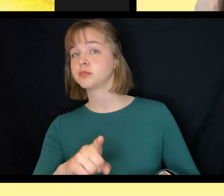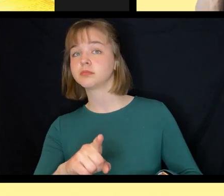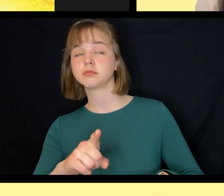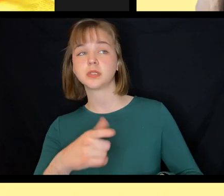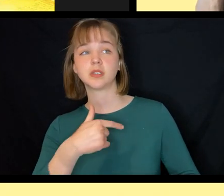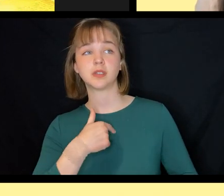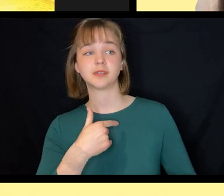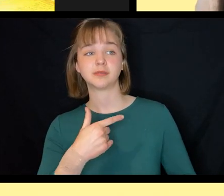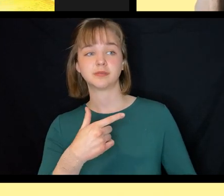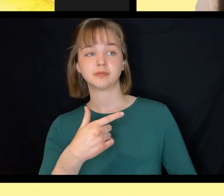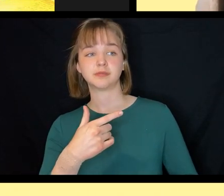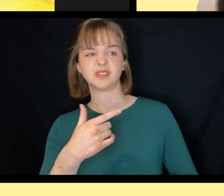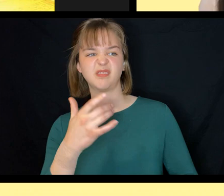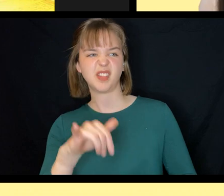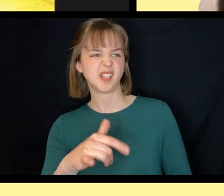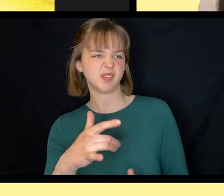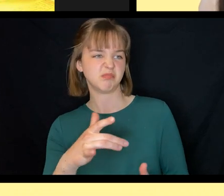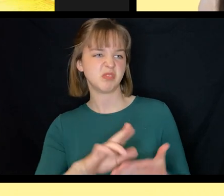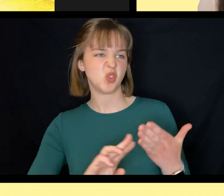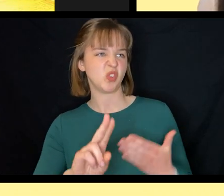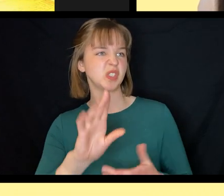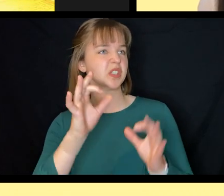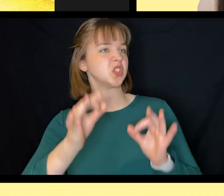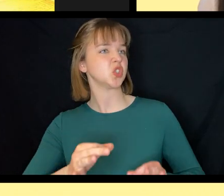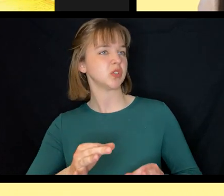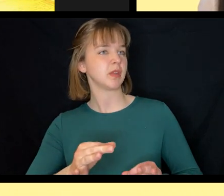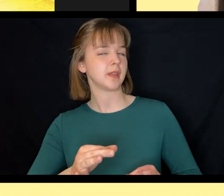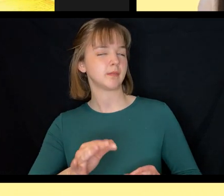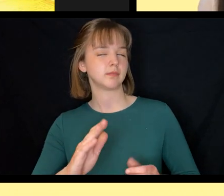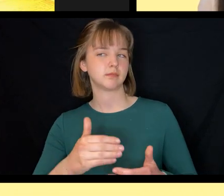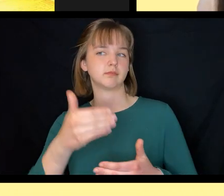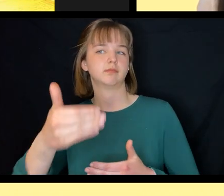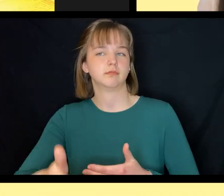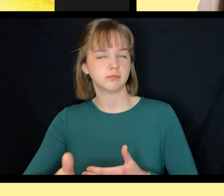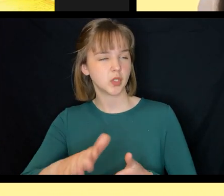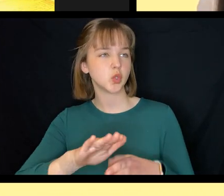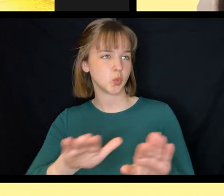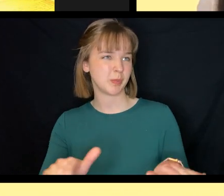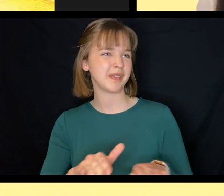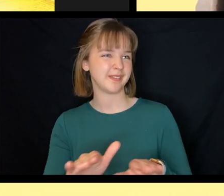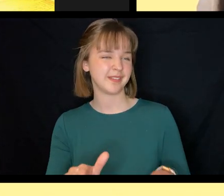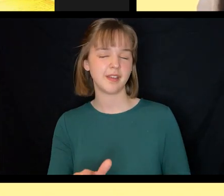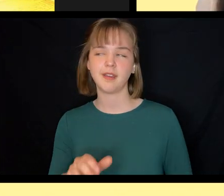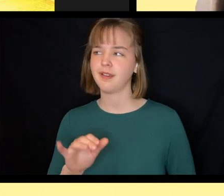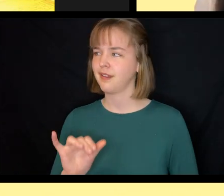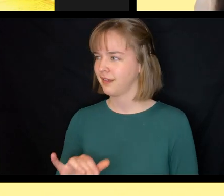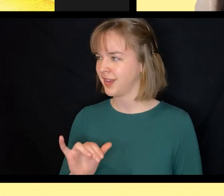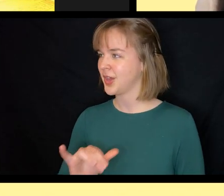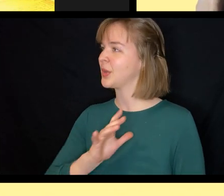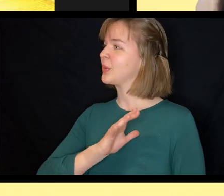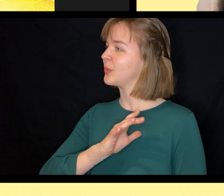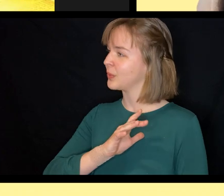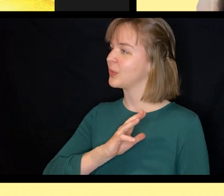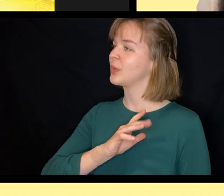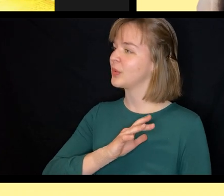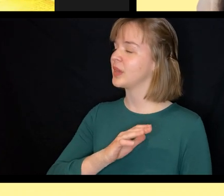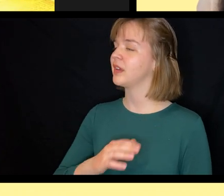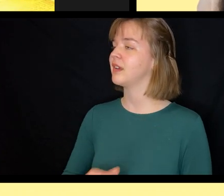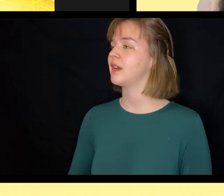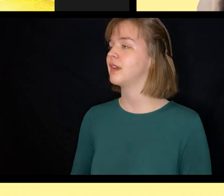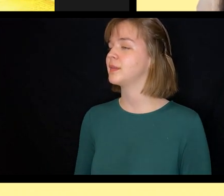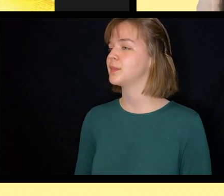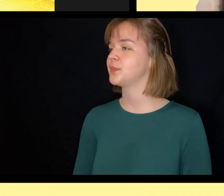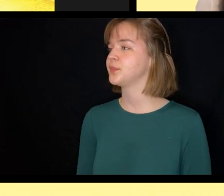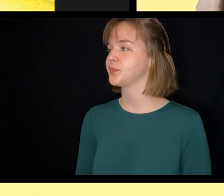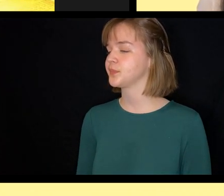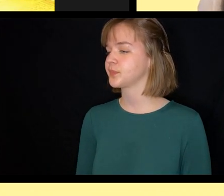just happened to be how I got into Frostburg and what led to the swimming. Awesome. That's so Yeah. cool. I think